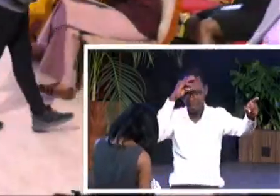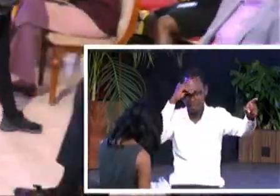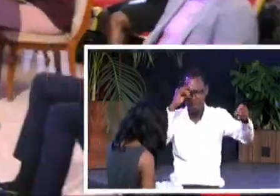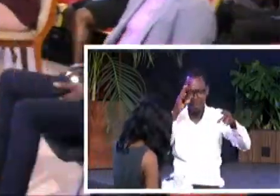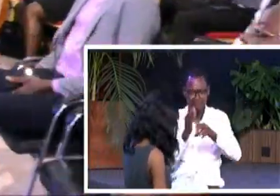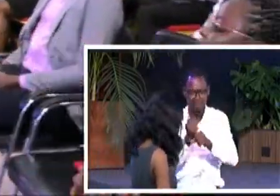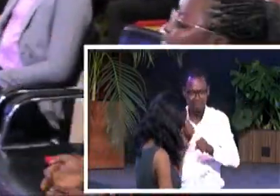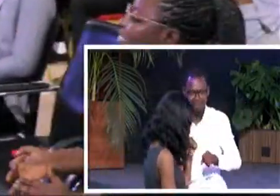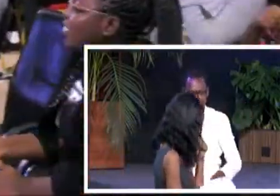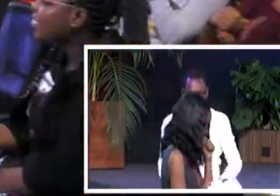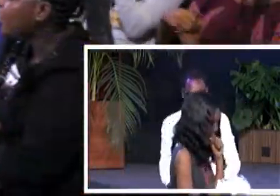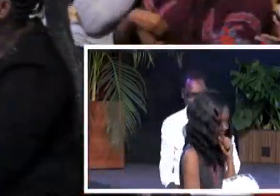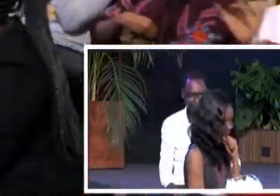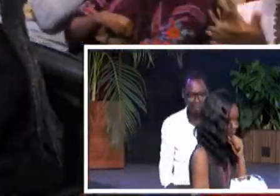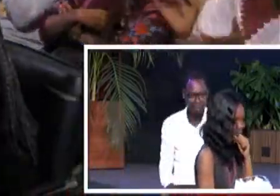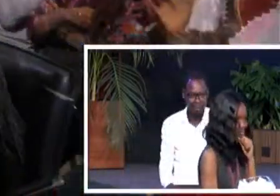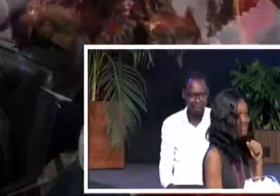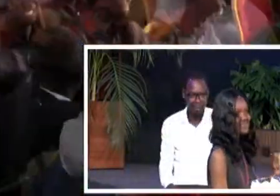Benedict! Doc,